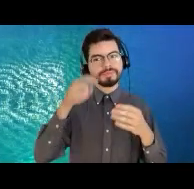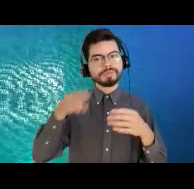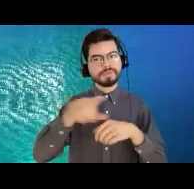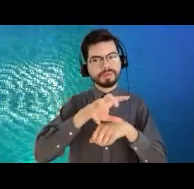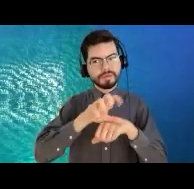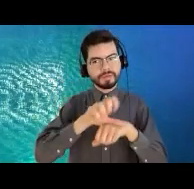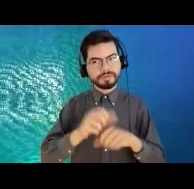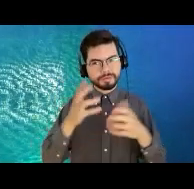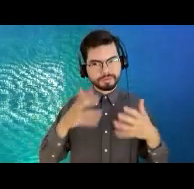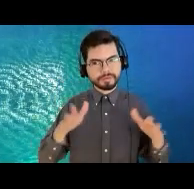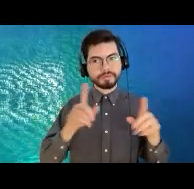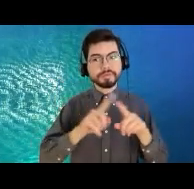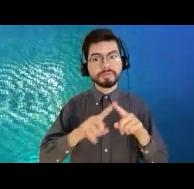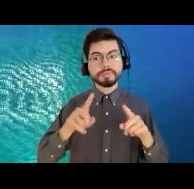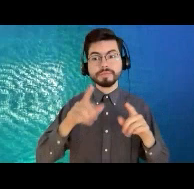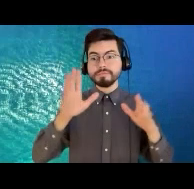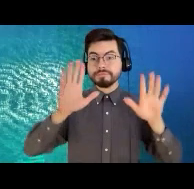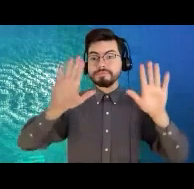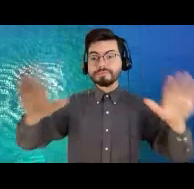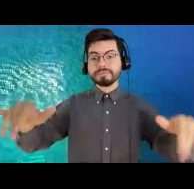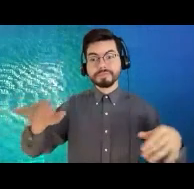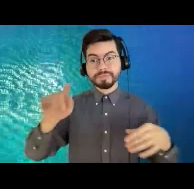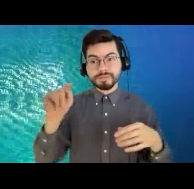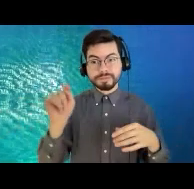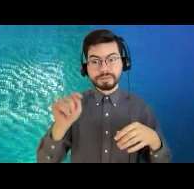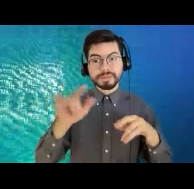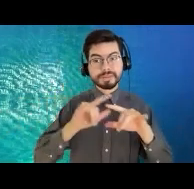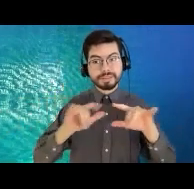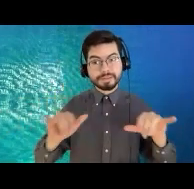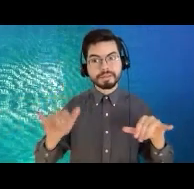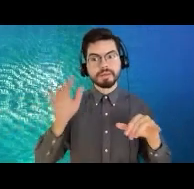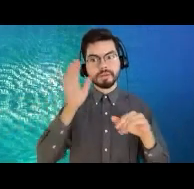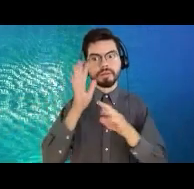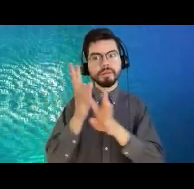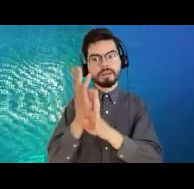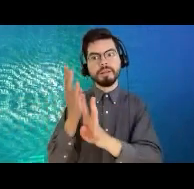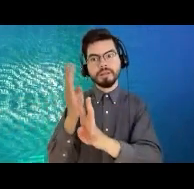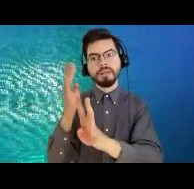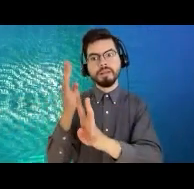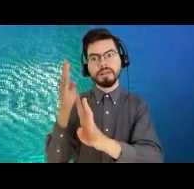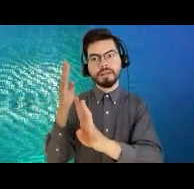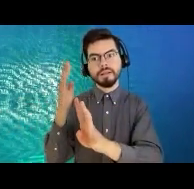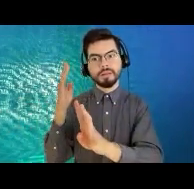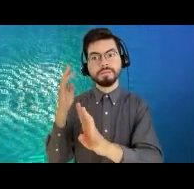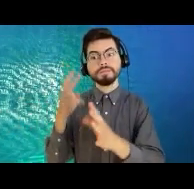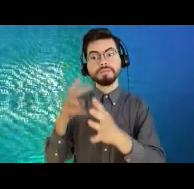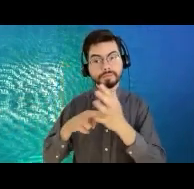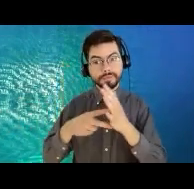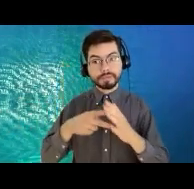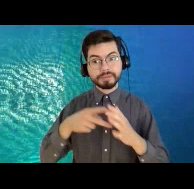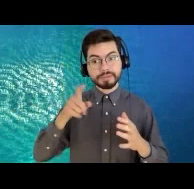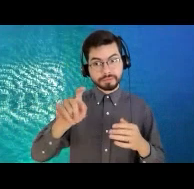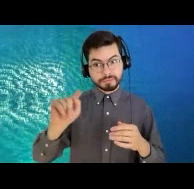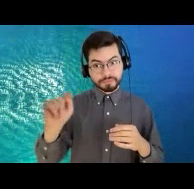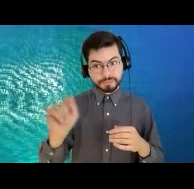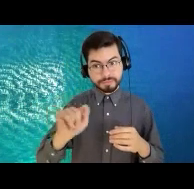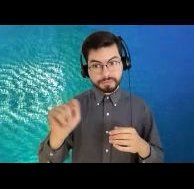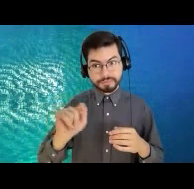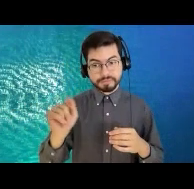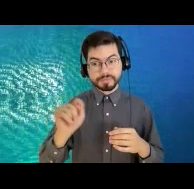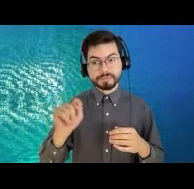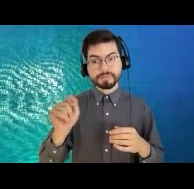the bathroom at the same time, you're going to be there for a while. So if you need to use the restroom, feel free to get up and move around